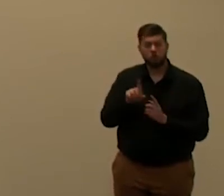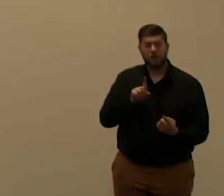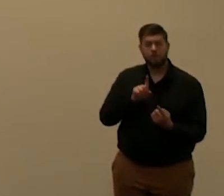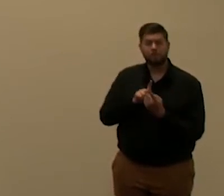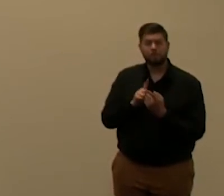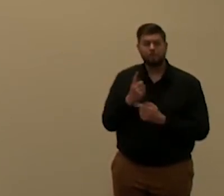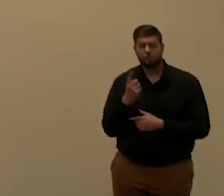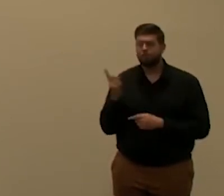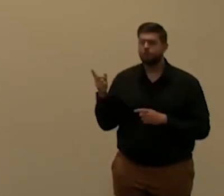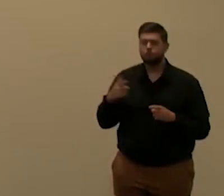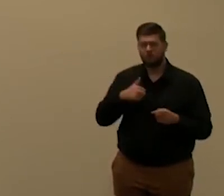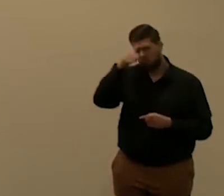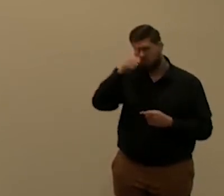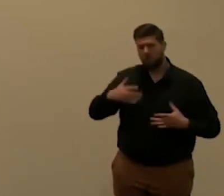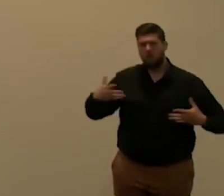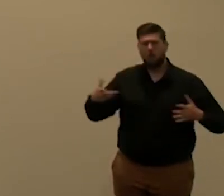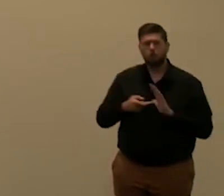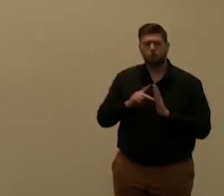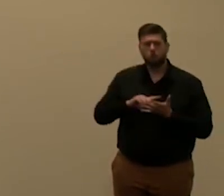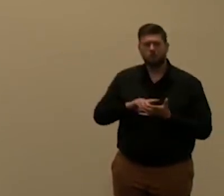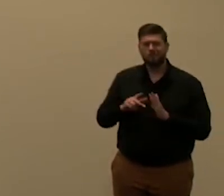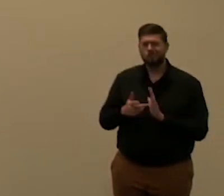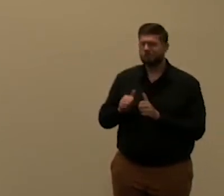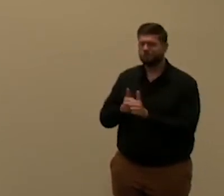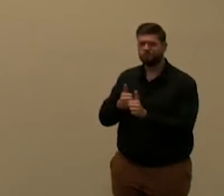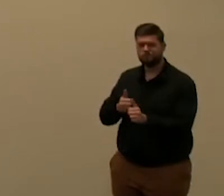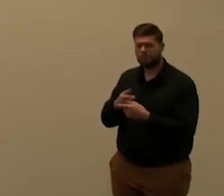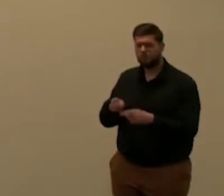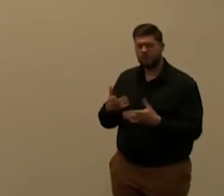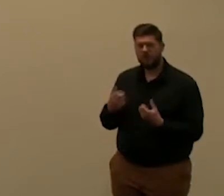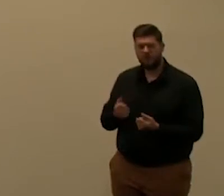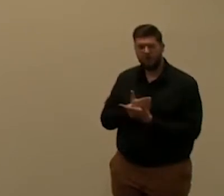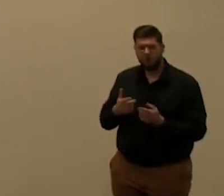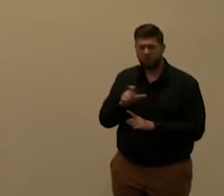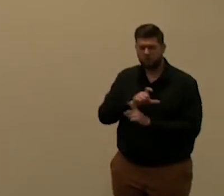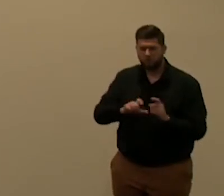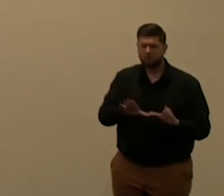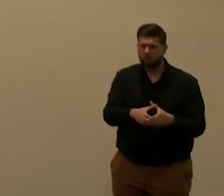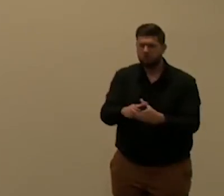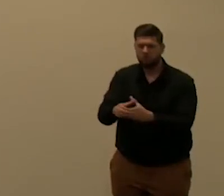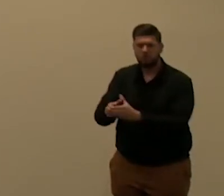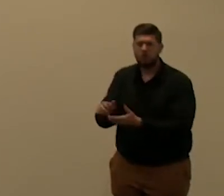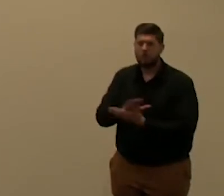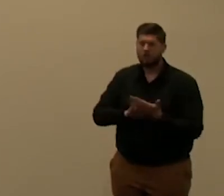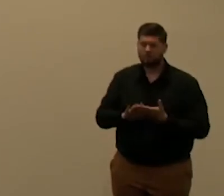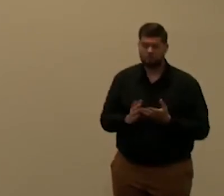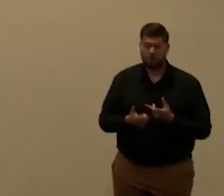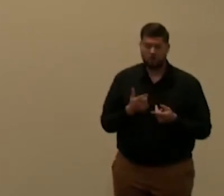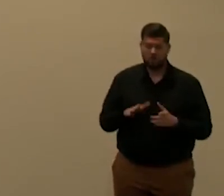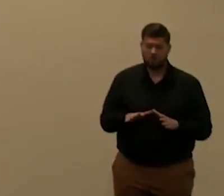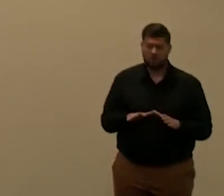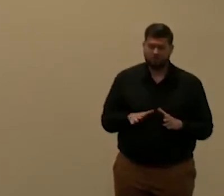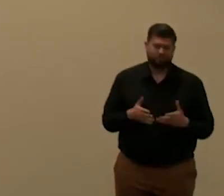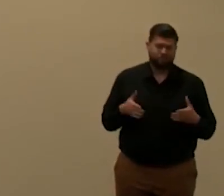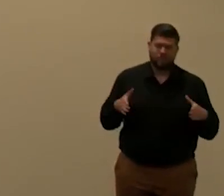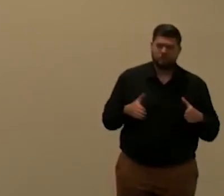So I know for larger organizations, they've got tons of communities going on. So smaller organizations might have like a mountain bike